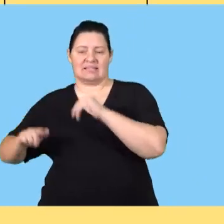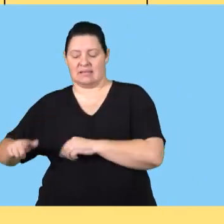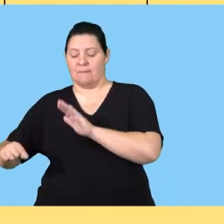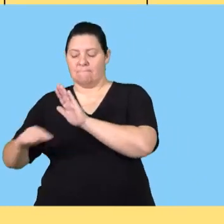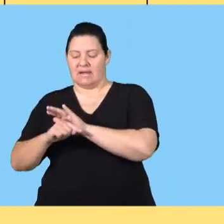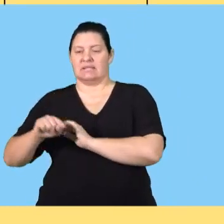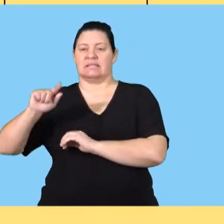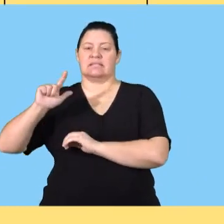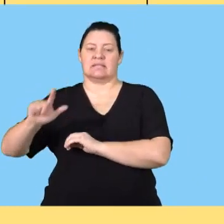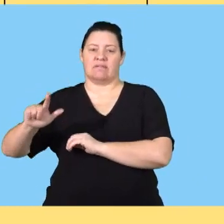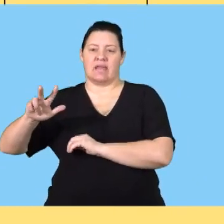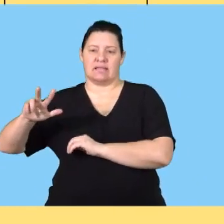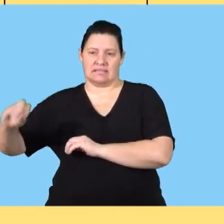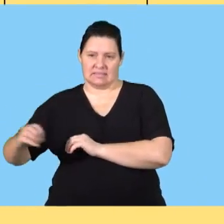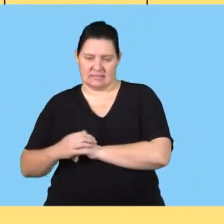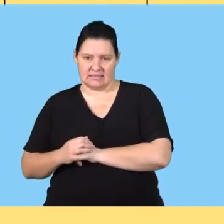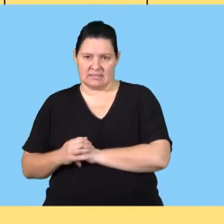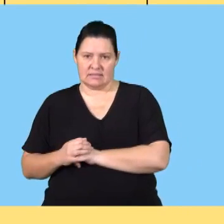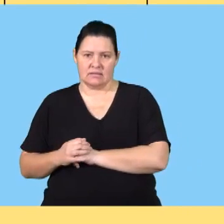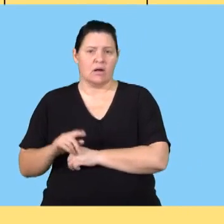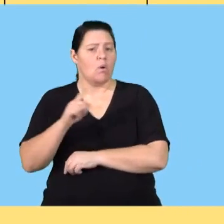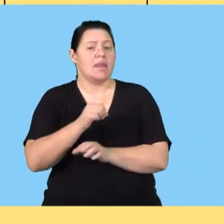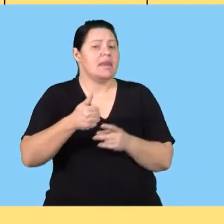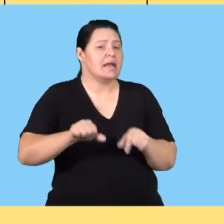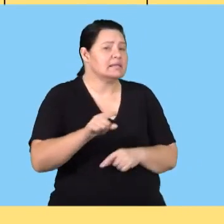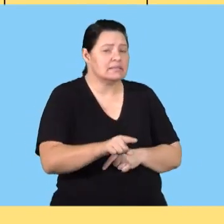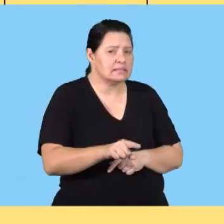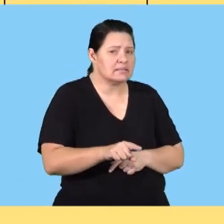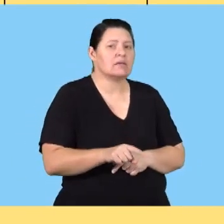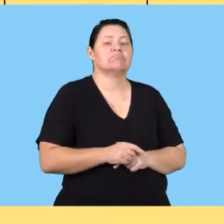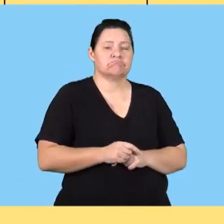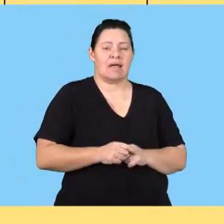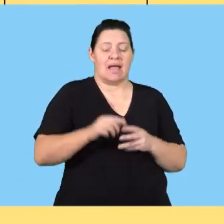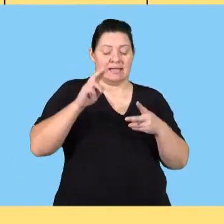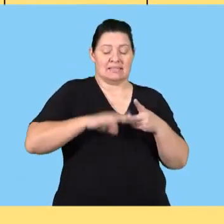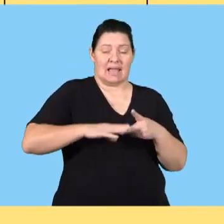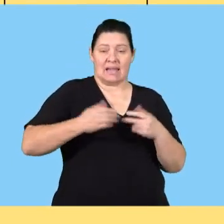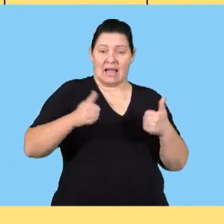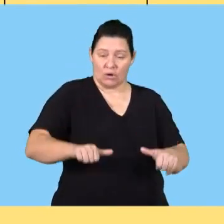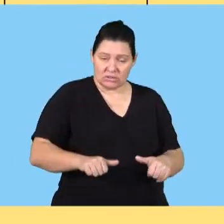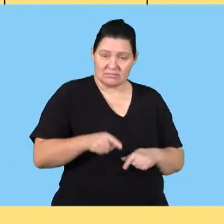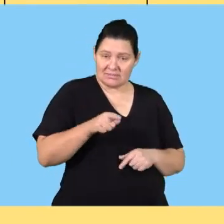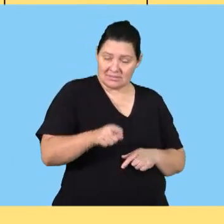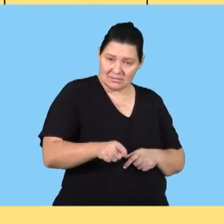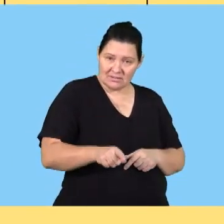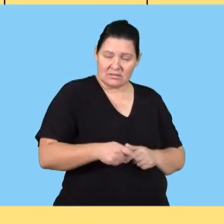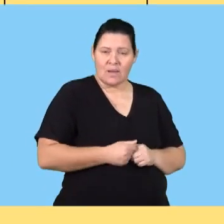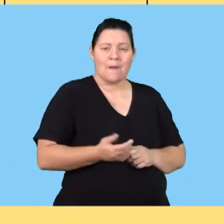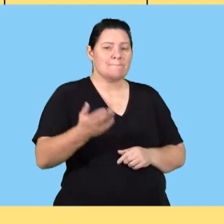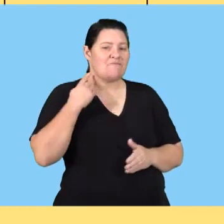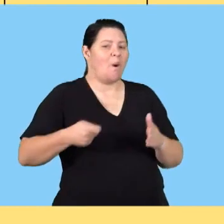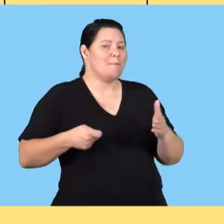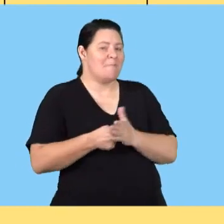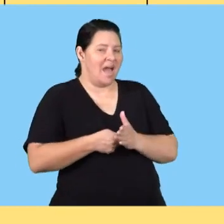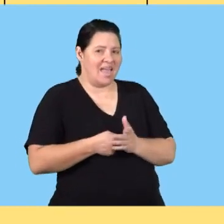decrease, minus 780. What is the next one now? The second account involved. This is on an earlier